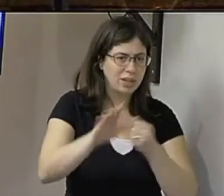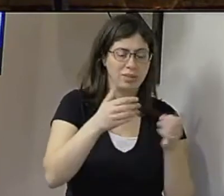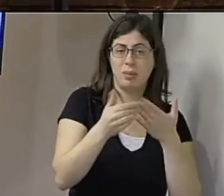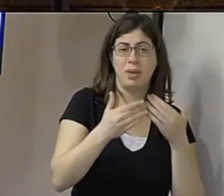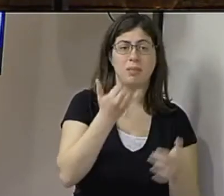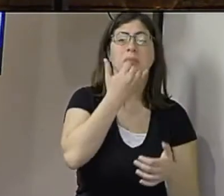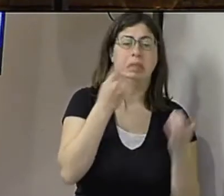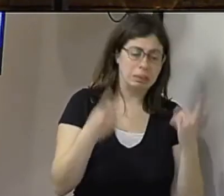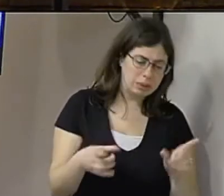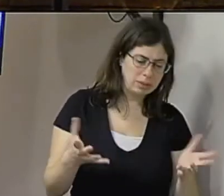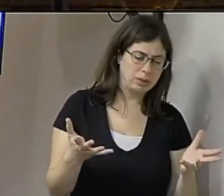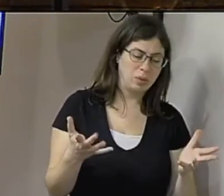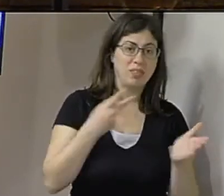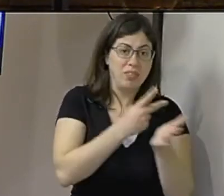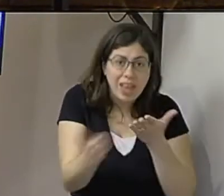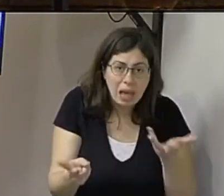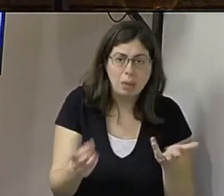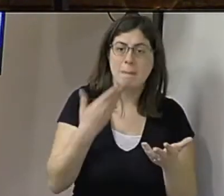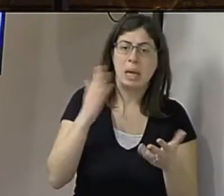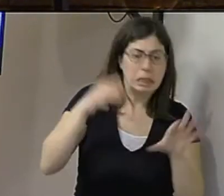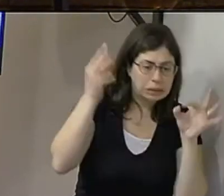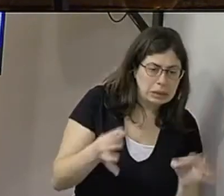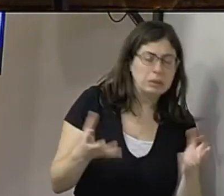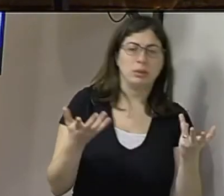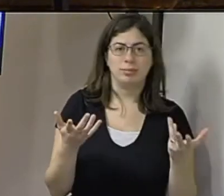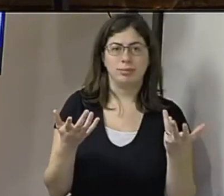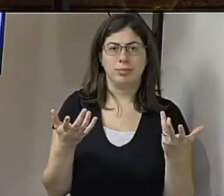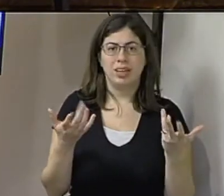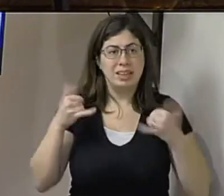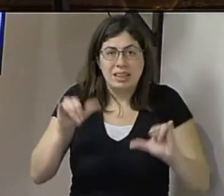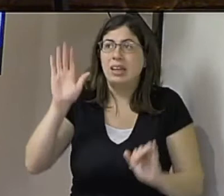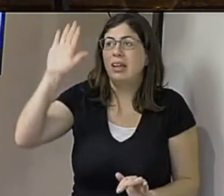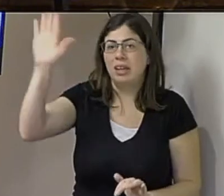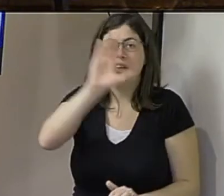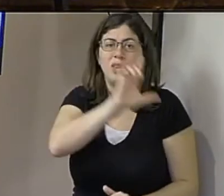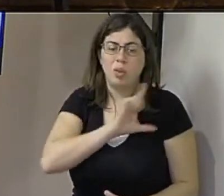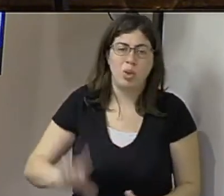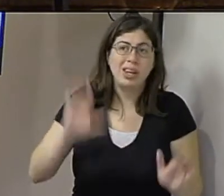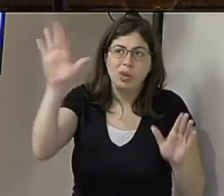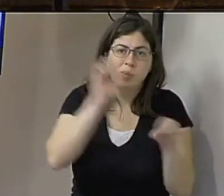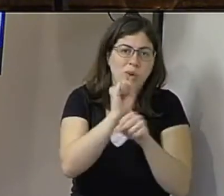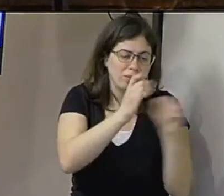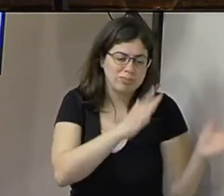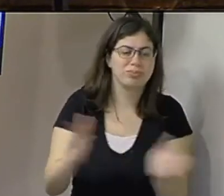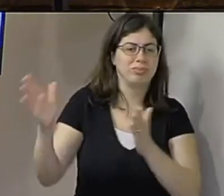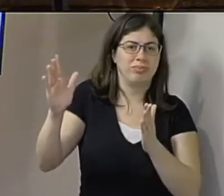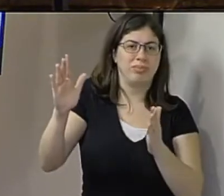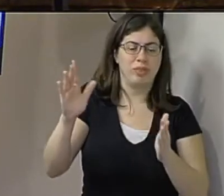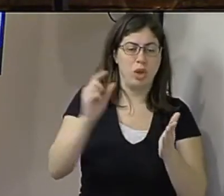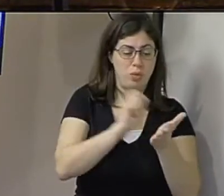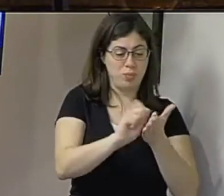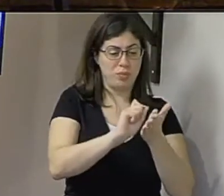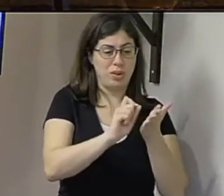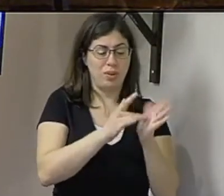mess up, even when we fail and make bad decisions. It's still the Lord who's doing that. So is Scripture